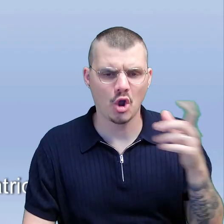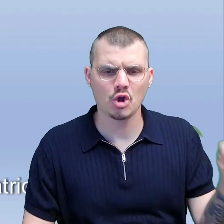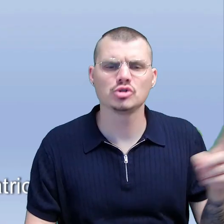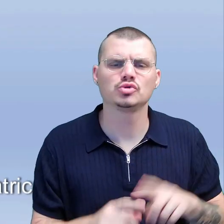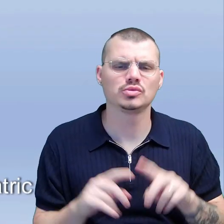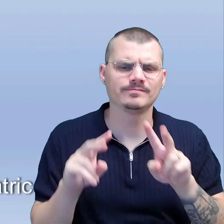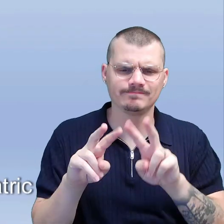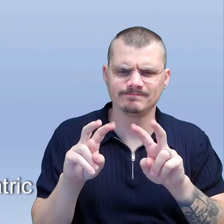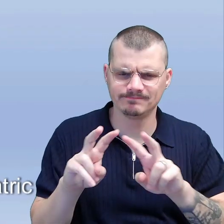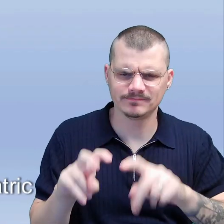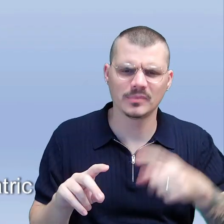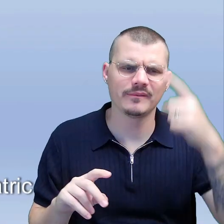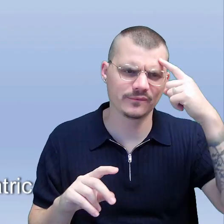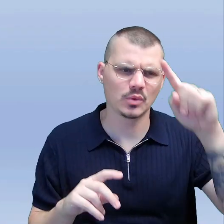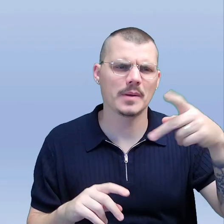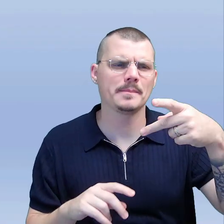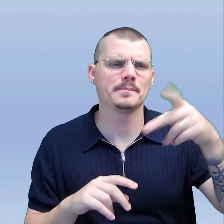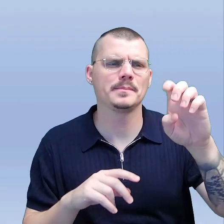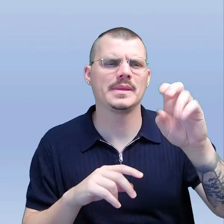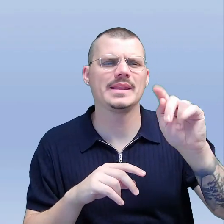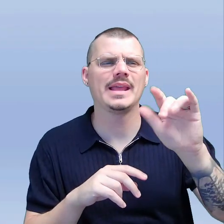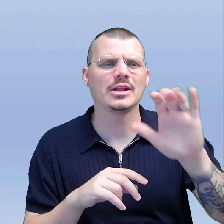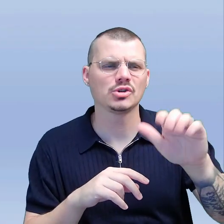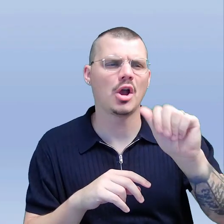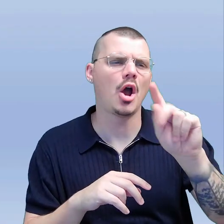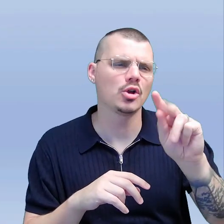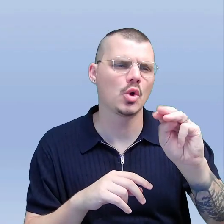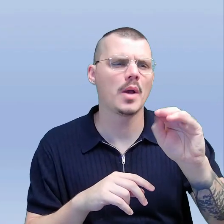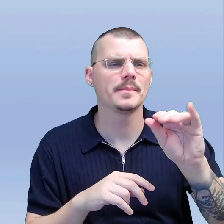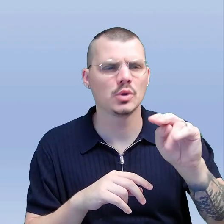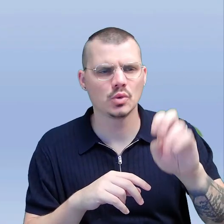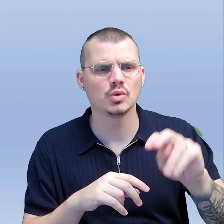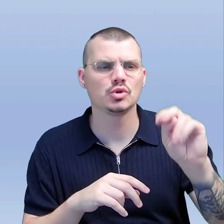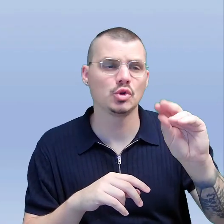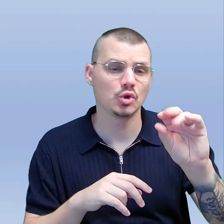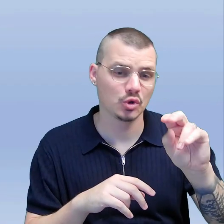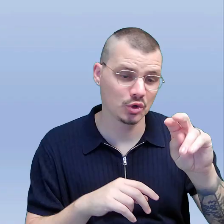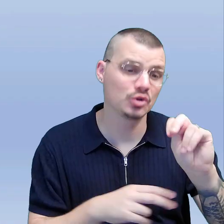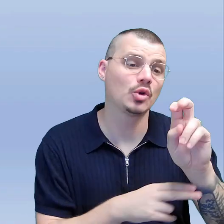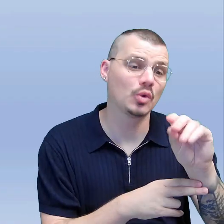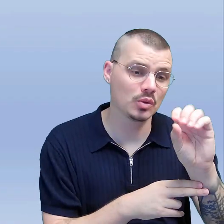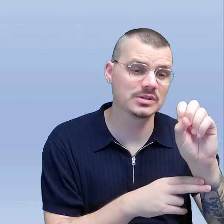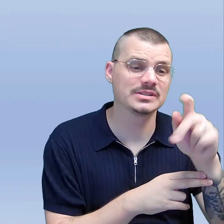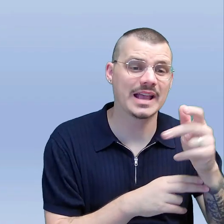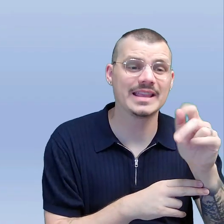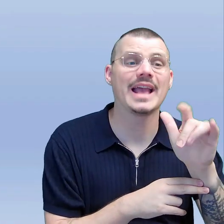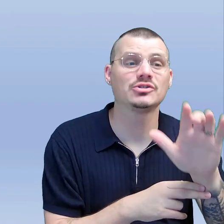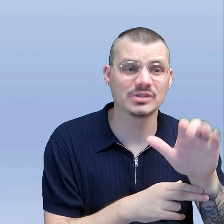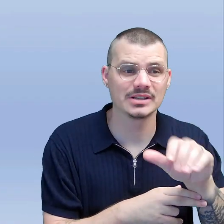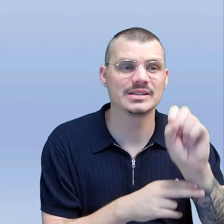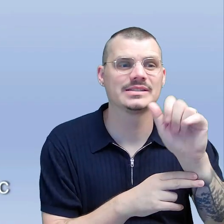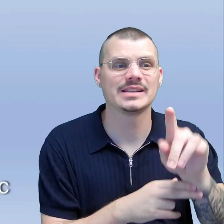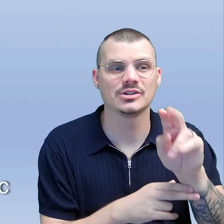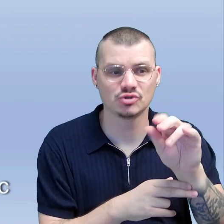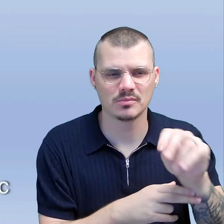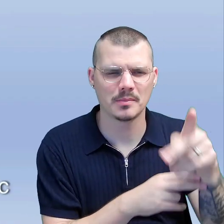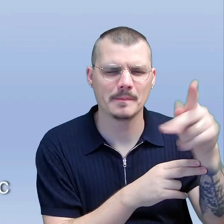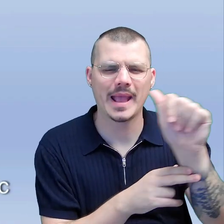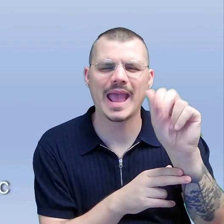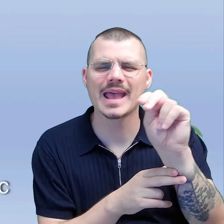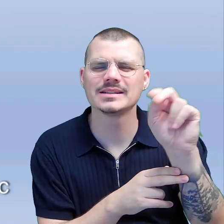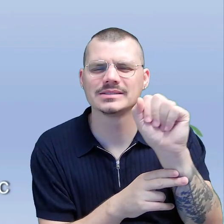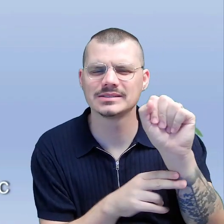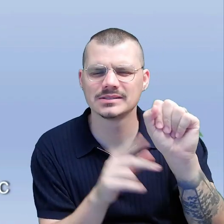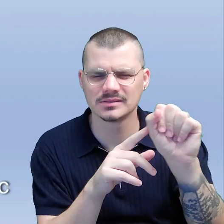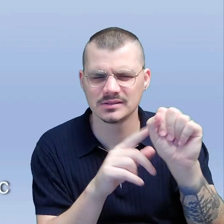evaluated for pediatric autoimmune neuropsychiatric syndrome. She wondered if